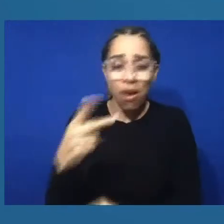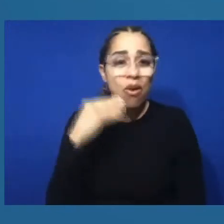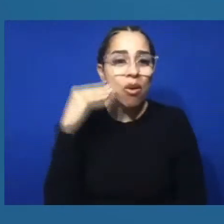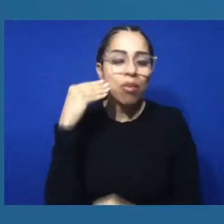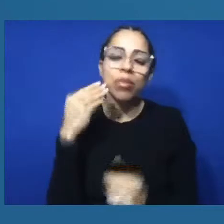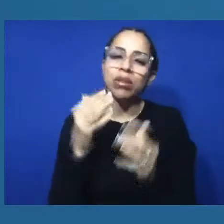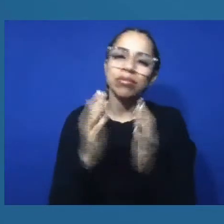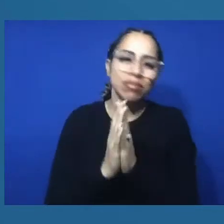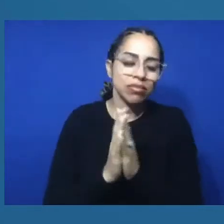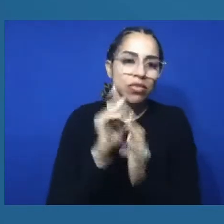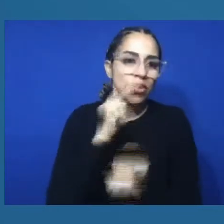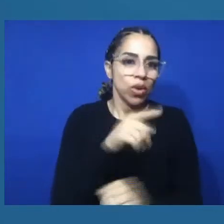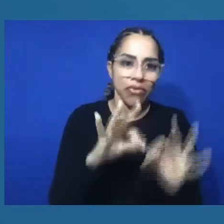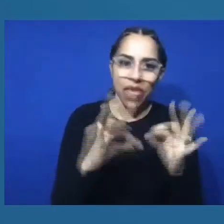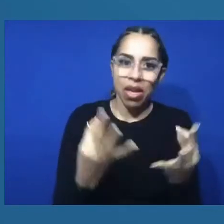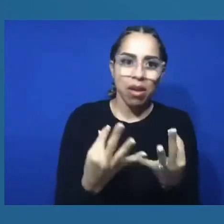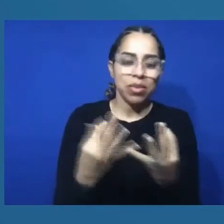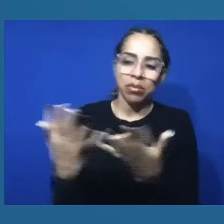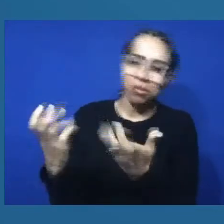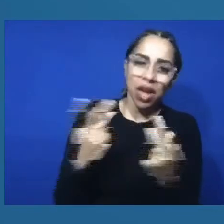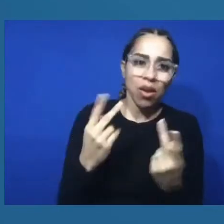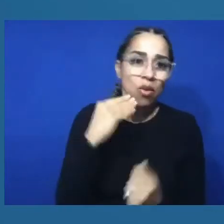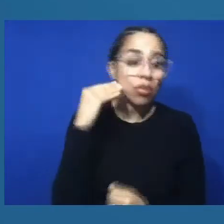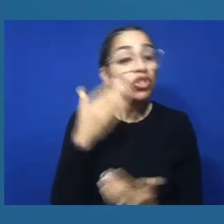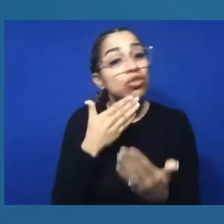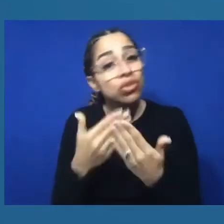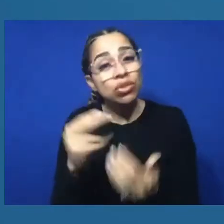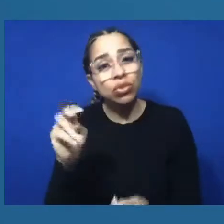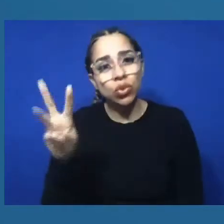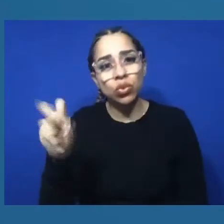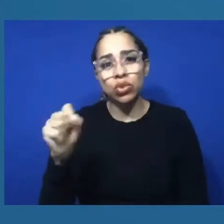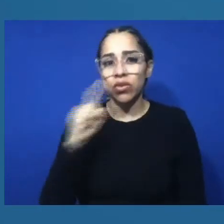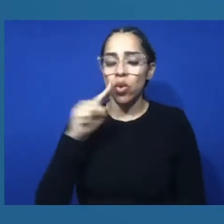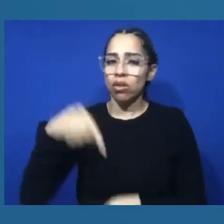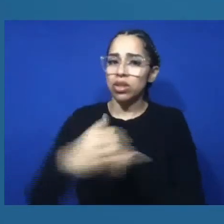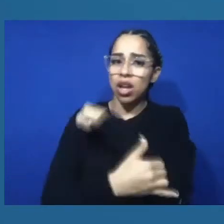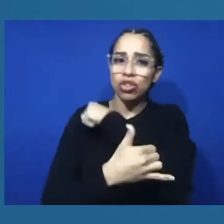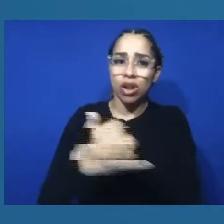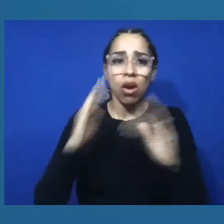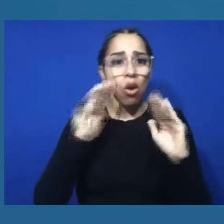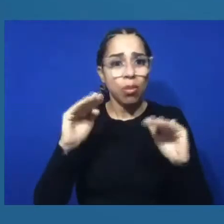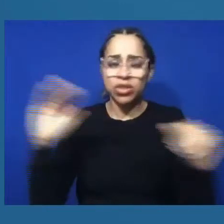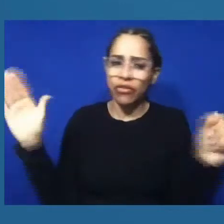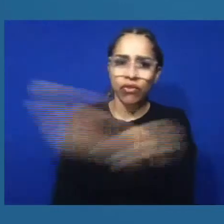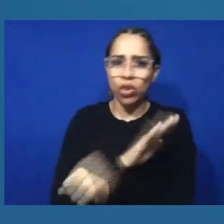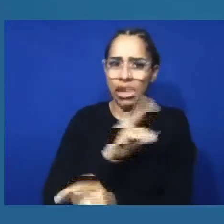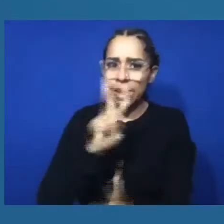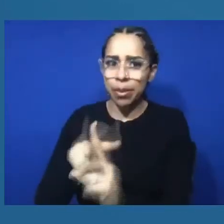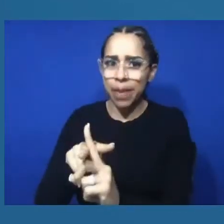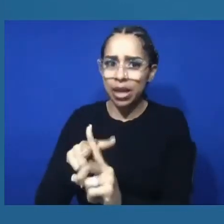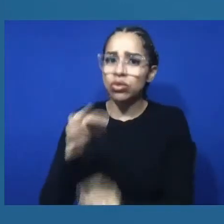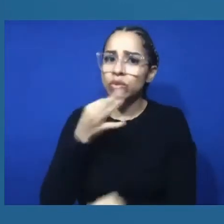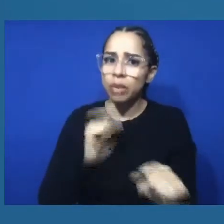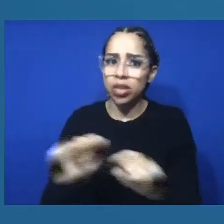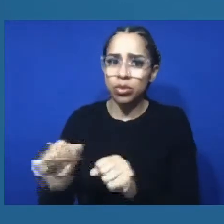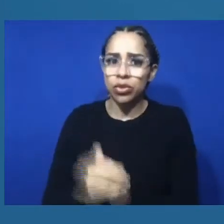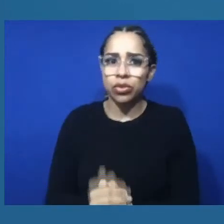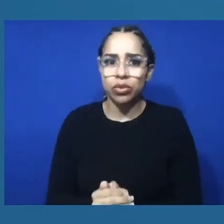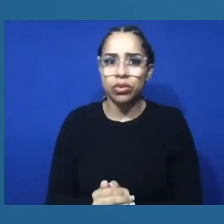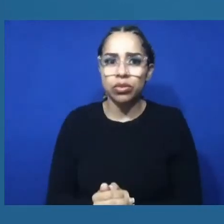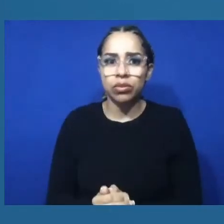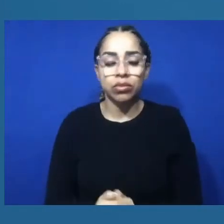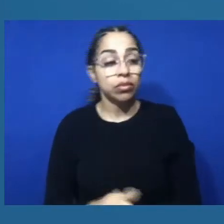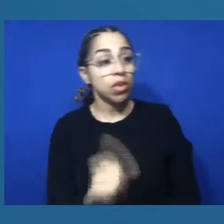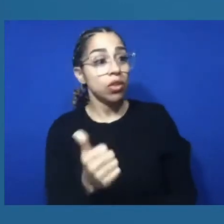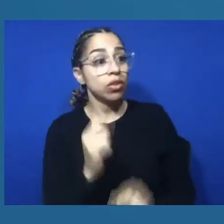is very good news for our country, and I hope it is fully implemented as soon as possible. Okay, any off topics? The governor Let's start with John. We'll go